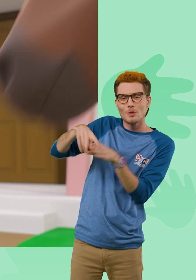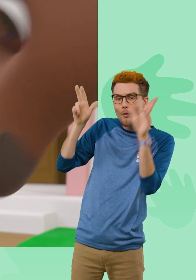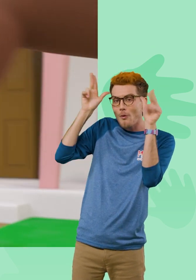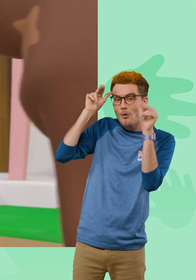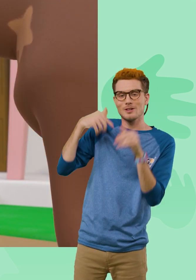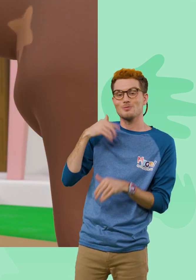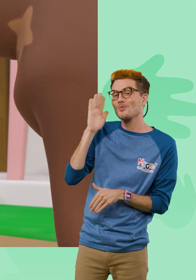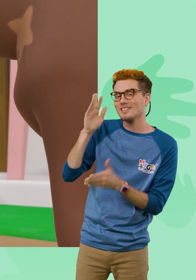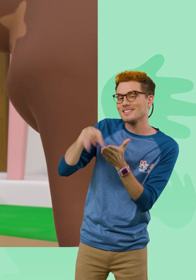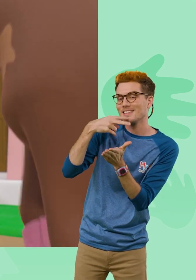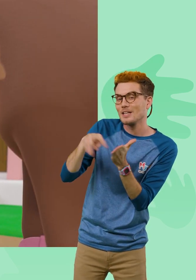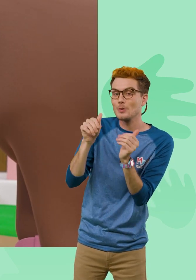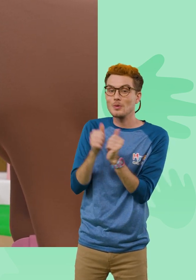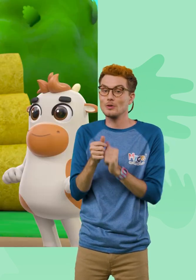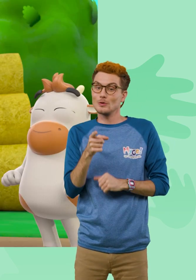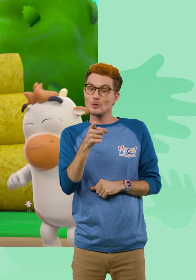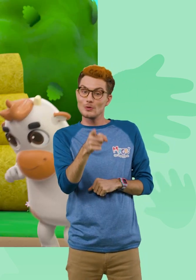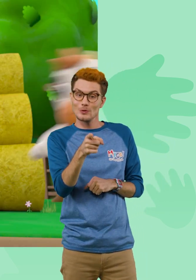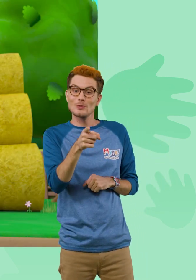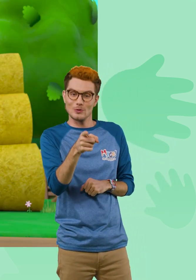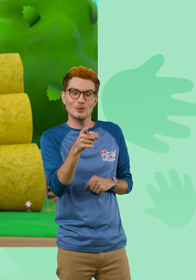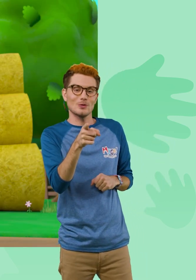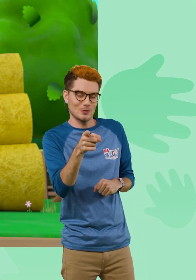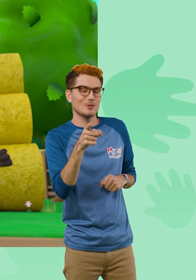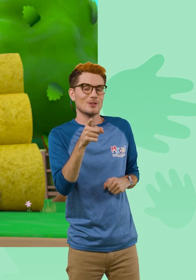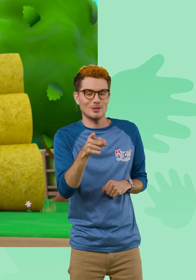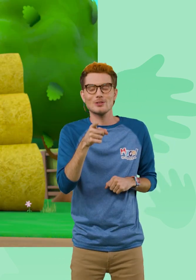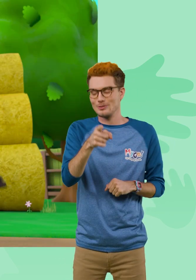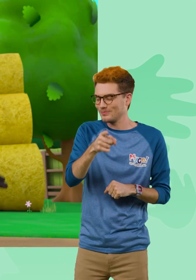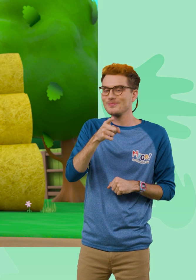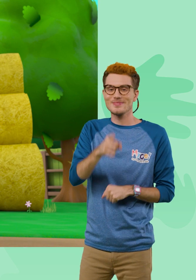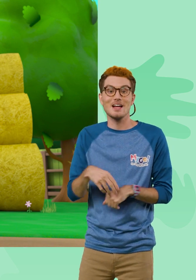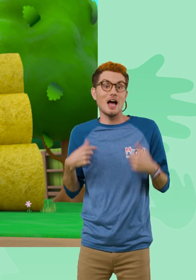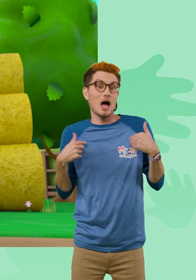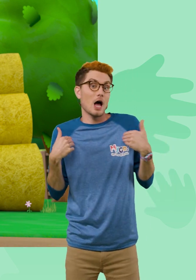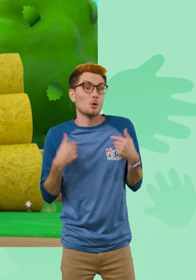too. Get back on the horse and I'll dance with you.